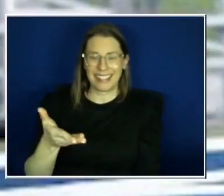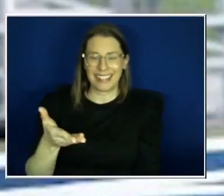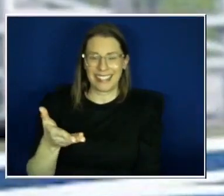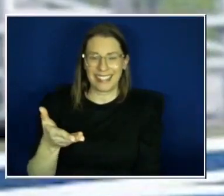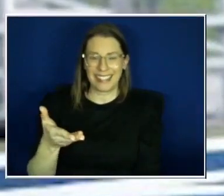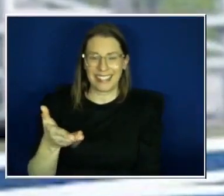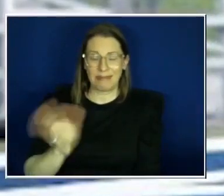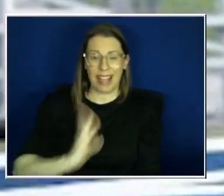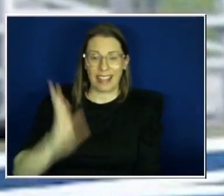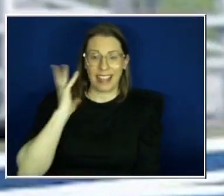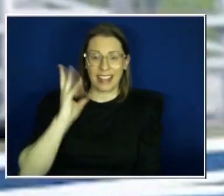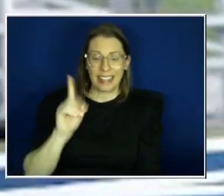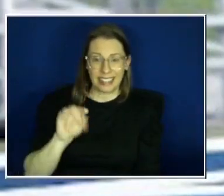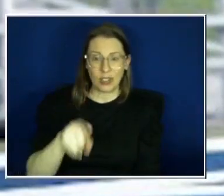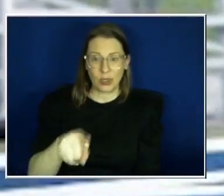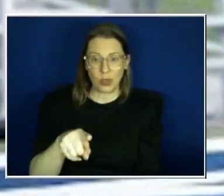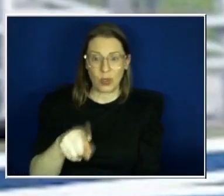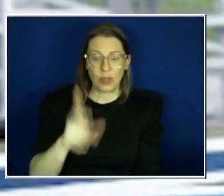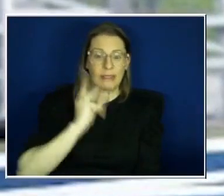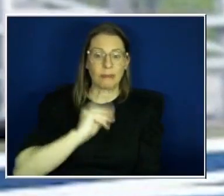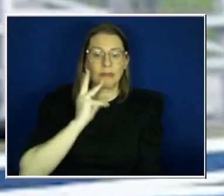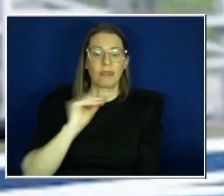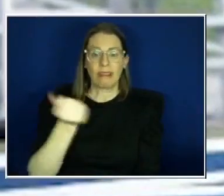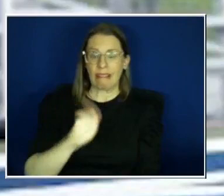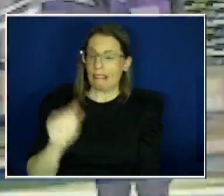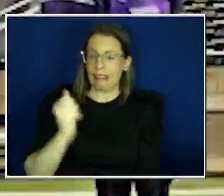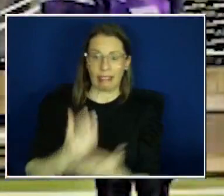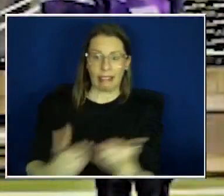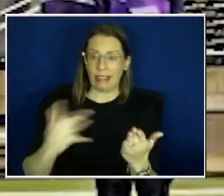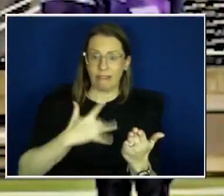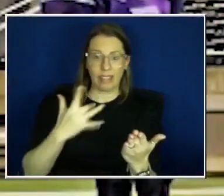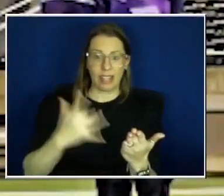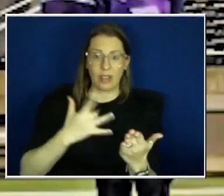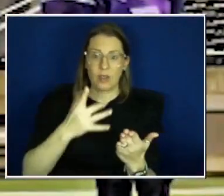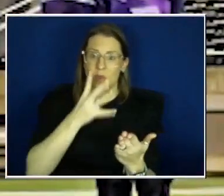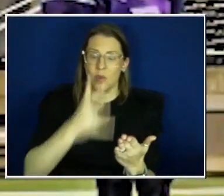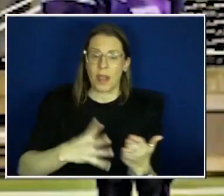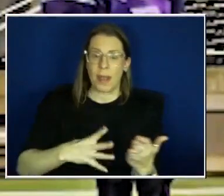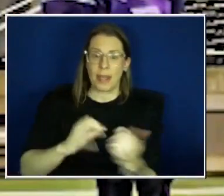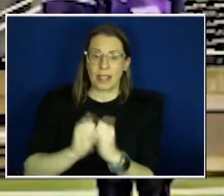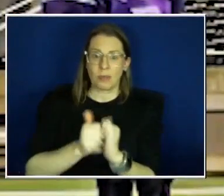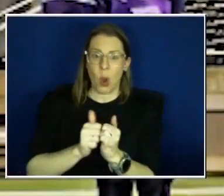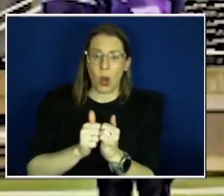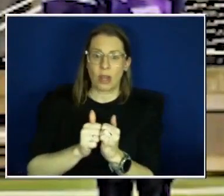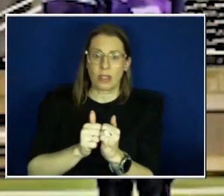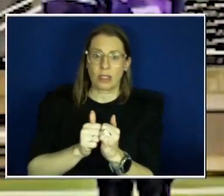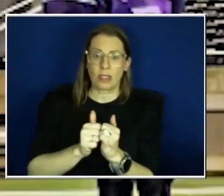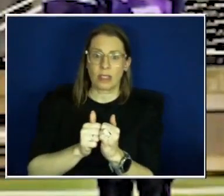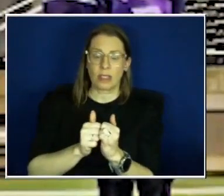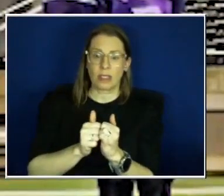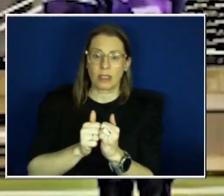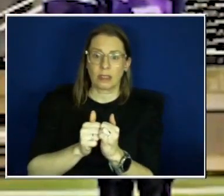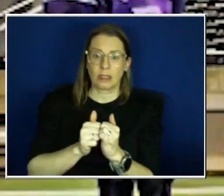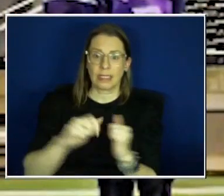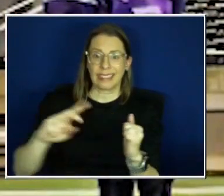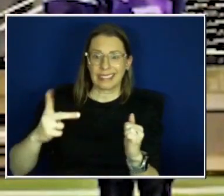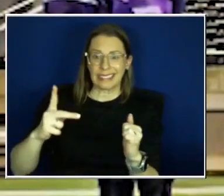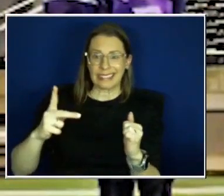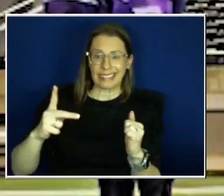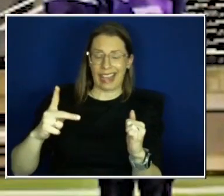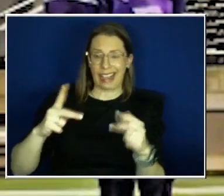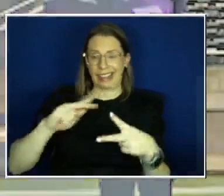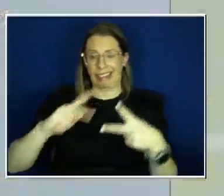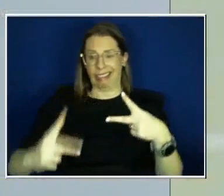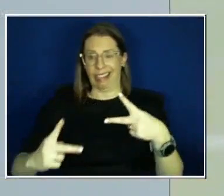then, did you experience anything that made you feel that women's sports were playing, I would imagine, second fiddle to men's sports? Kind of where